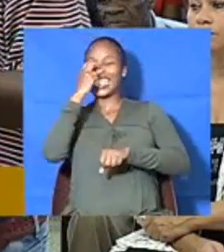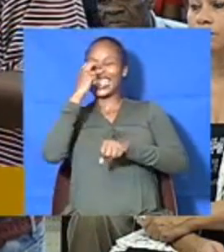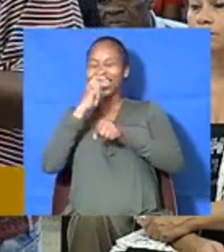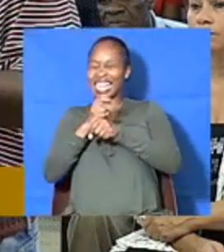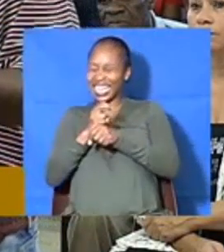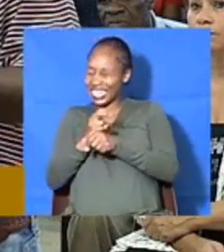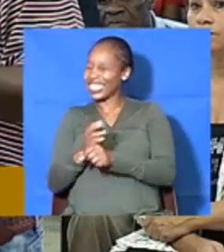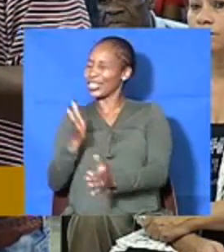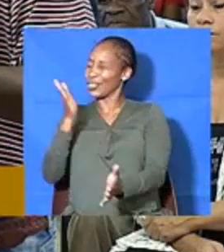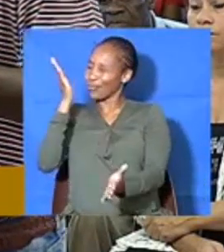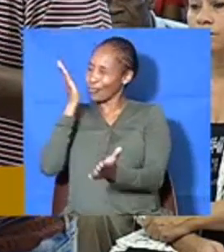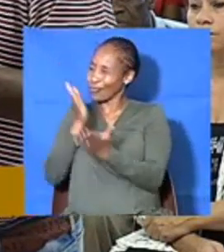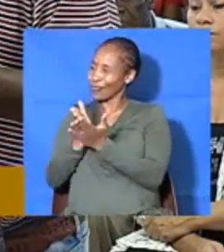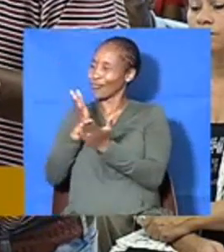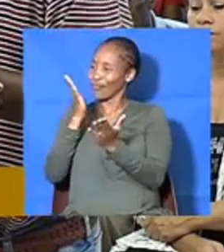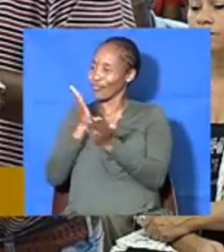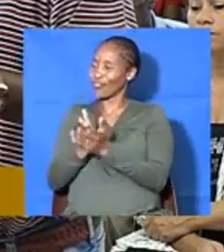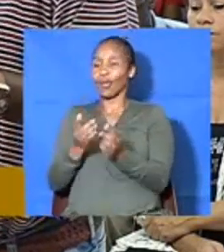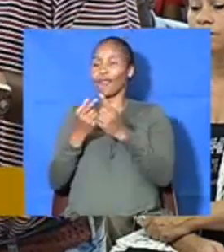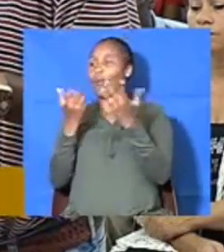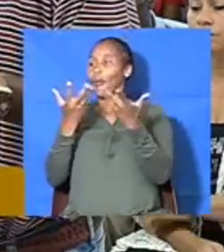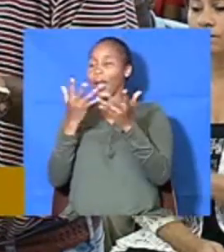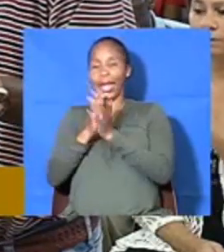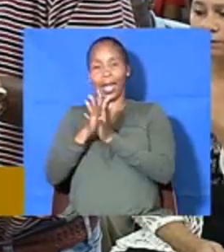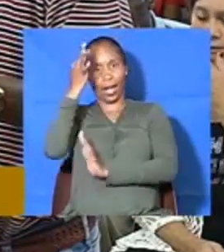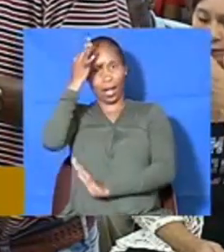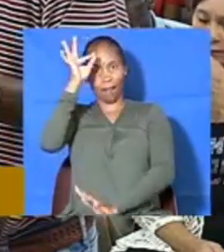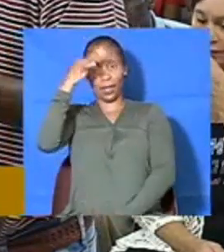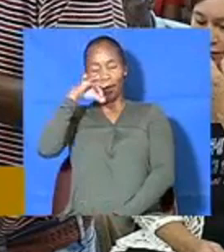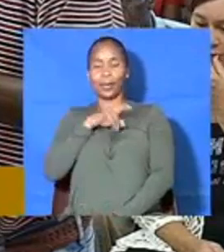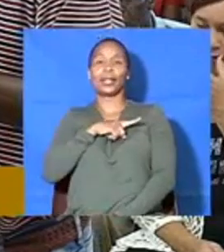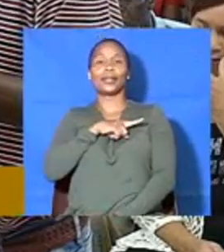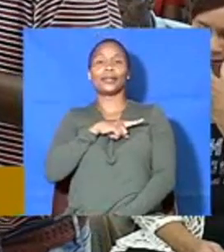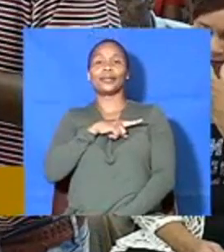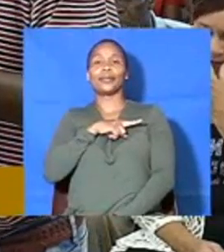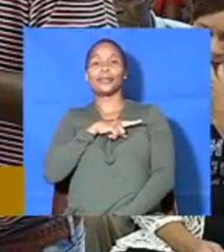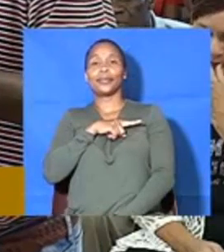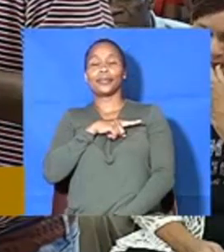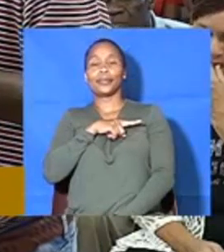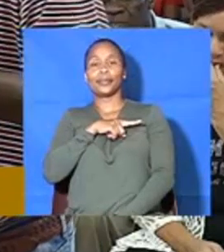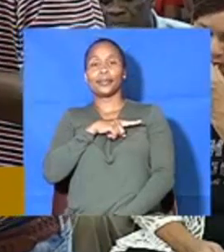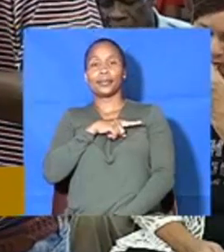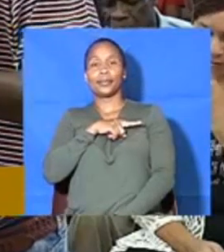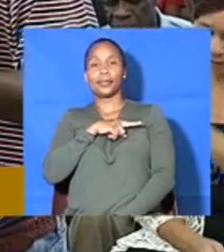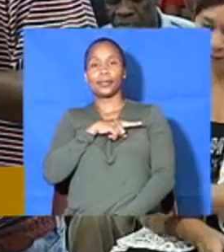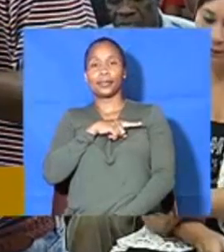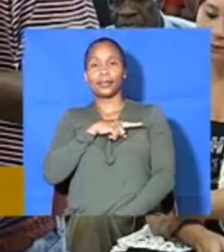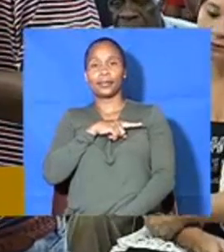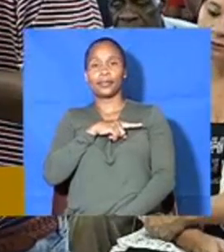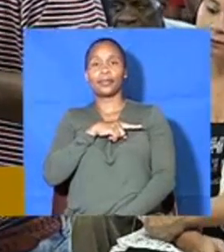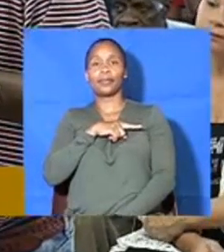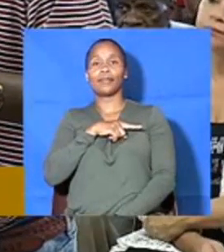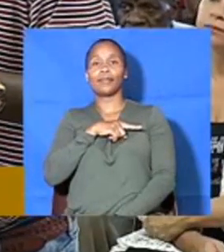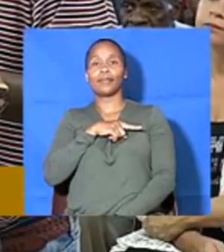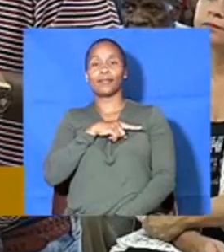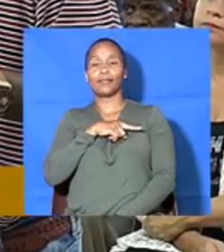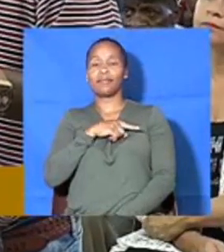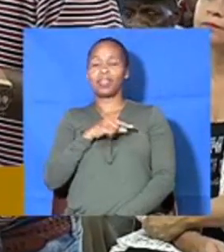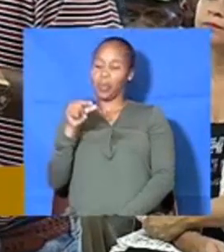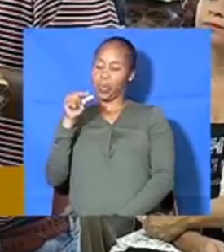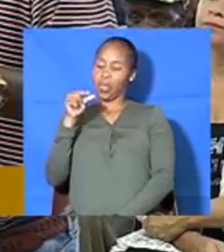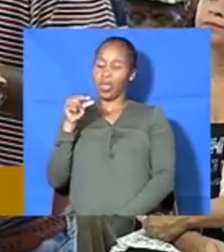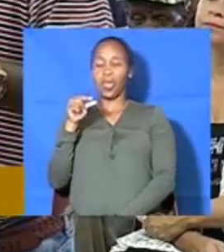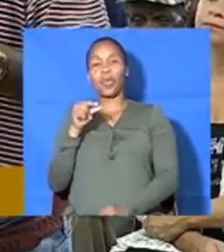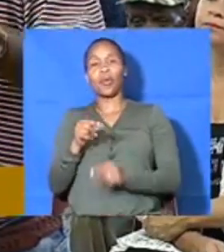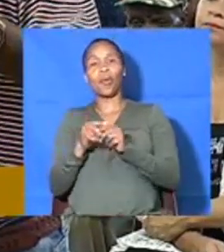My name is Matome Nkwana. Lina laka ke Matobi, Matobi, o Matome. Matome. Matome Nkwana. Yes, I'm